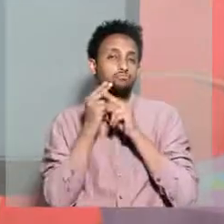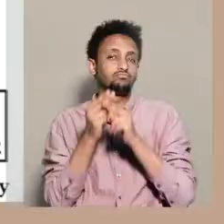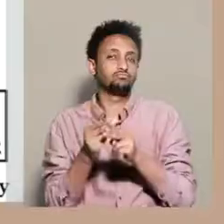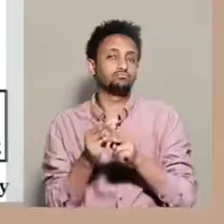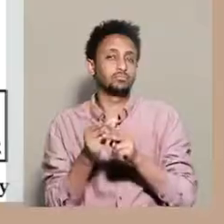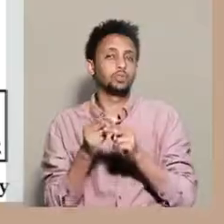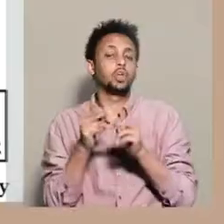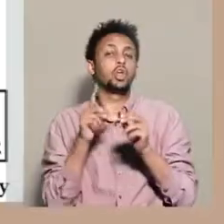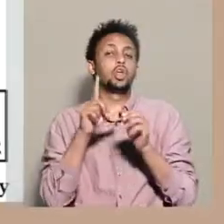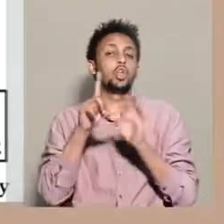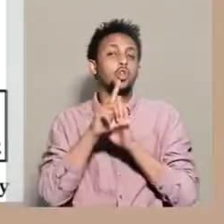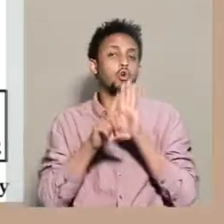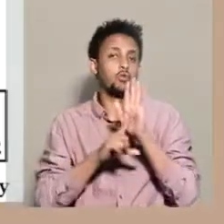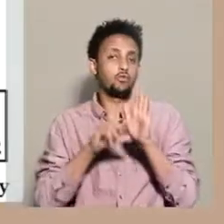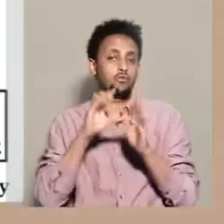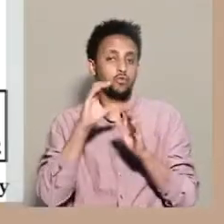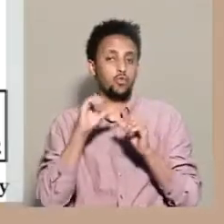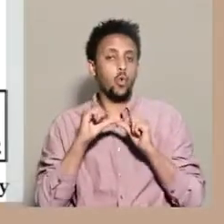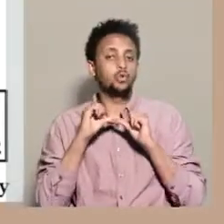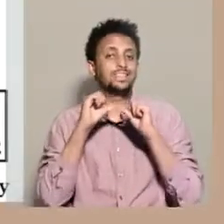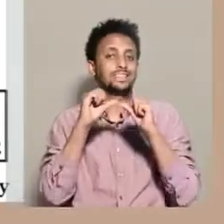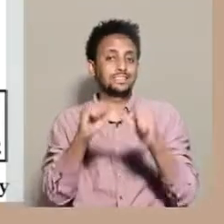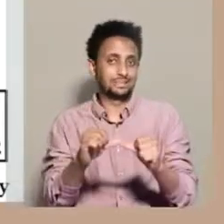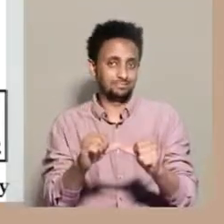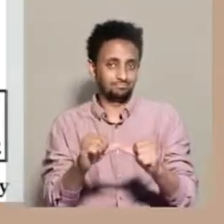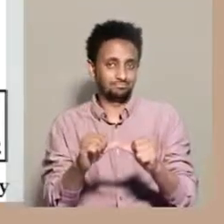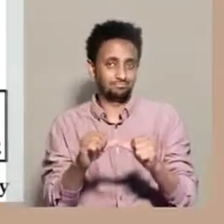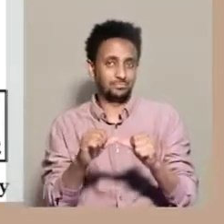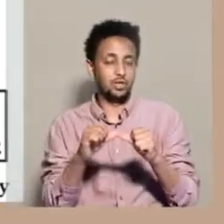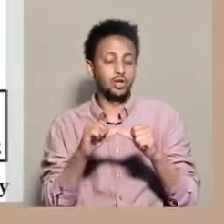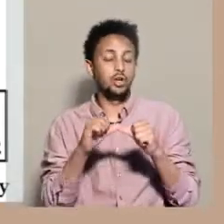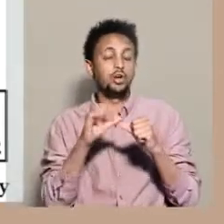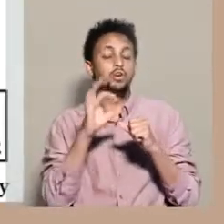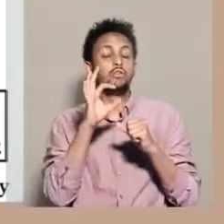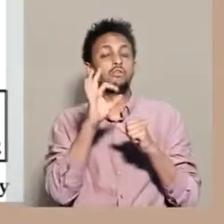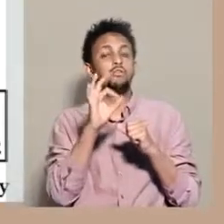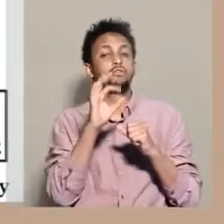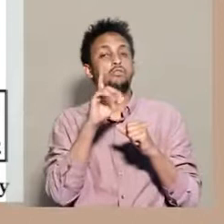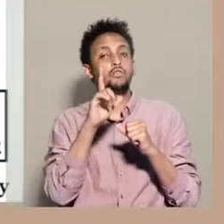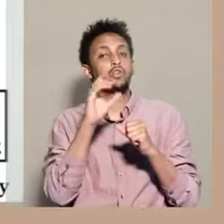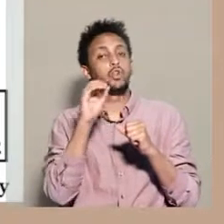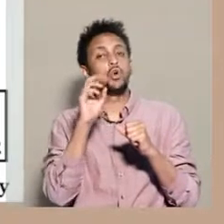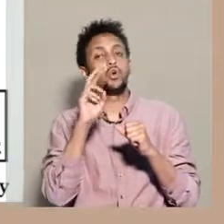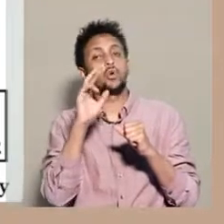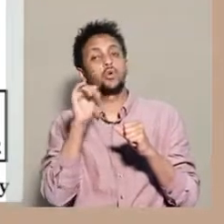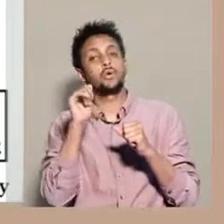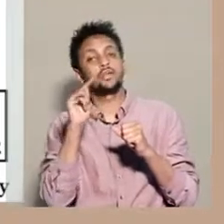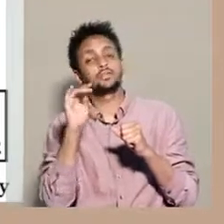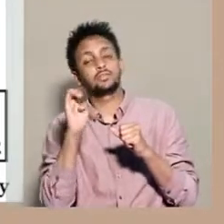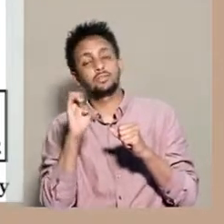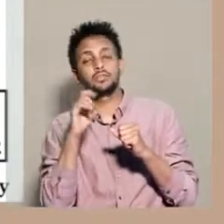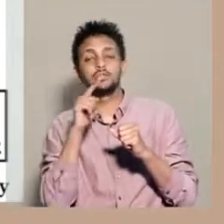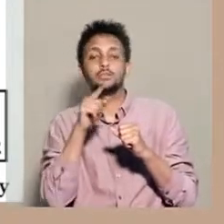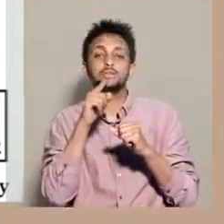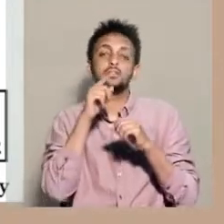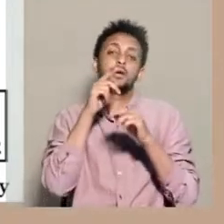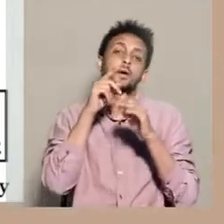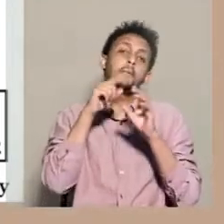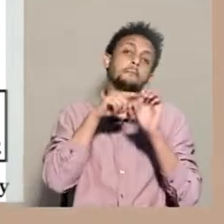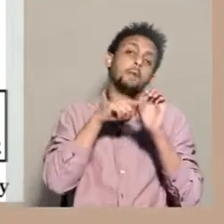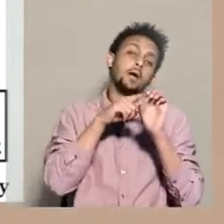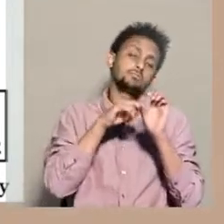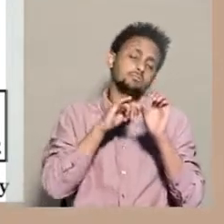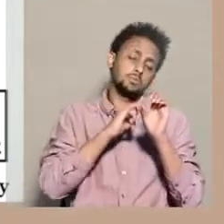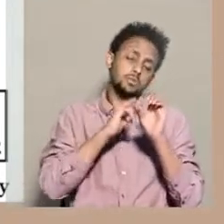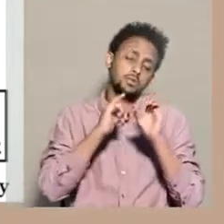law of continuity. And the law of continuity is all about the flow rate remains at any section of the pipe remains constant.